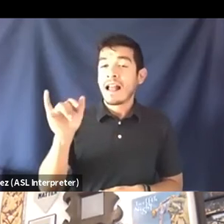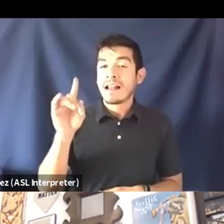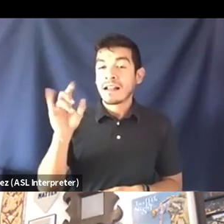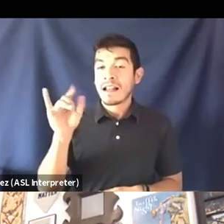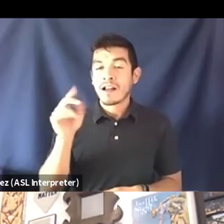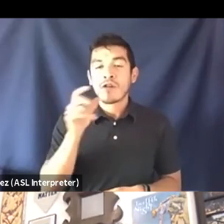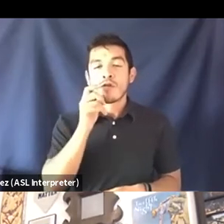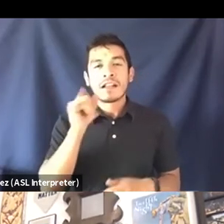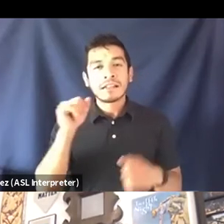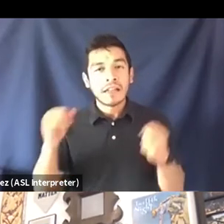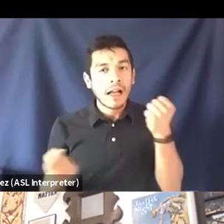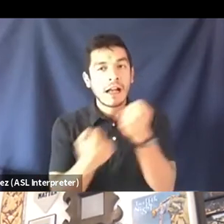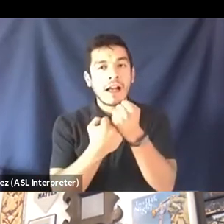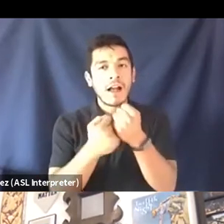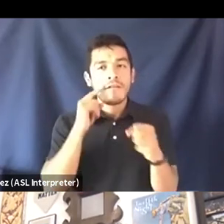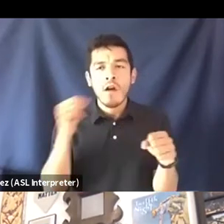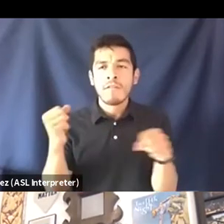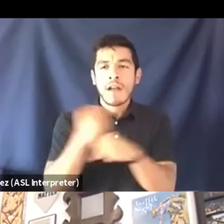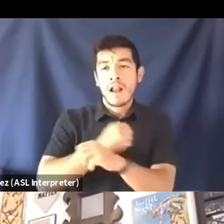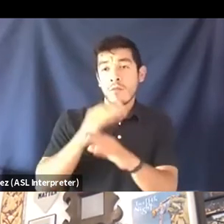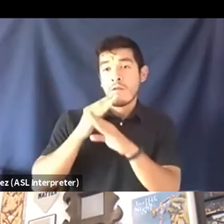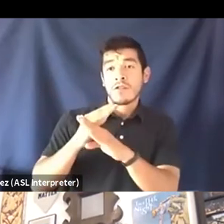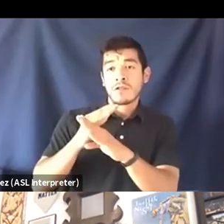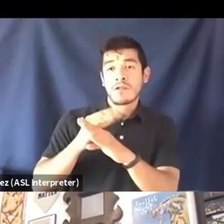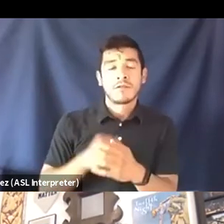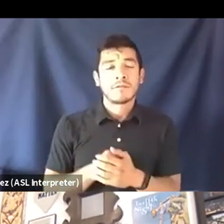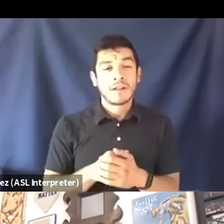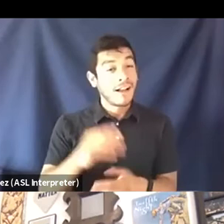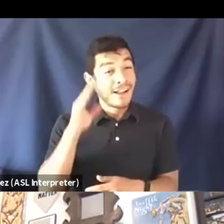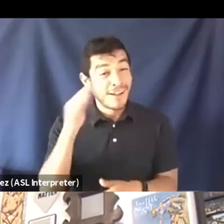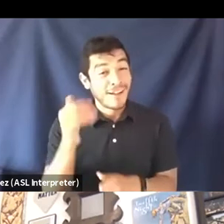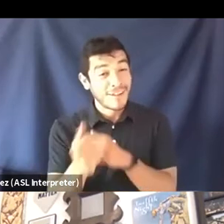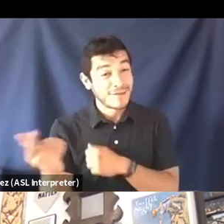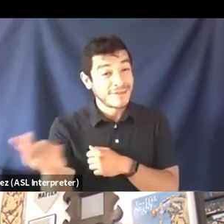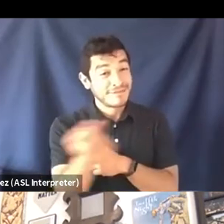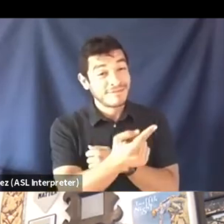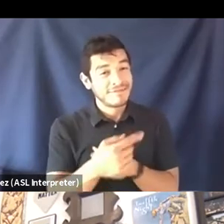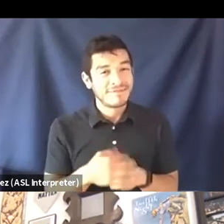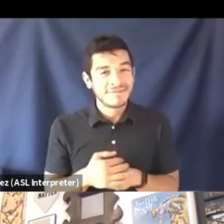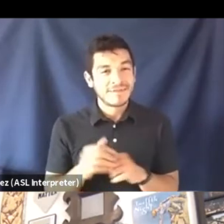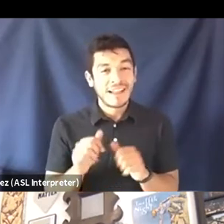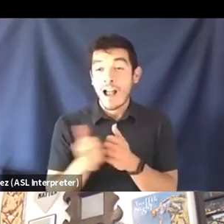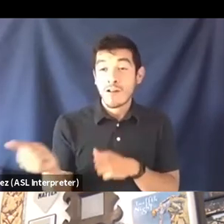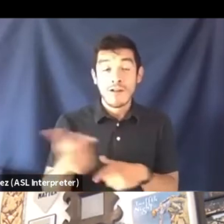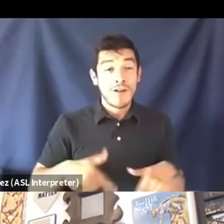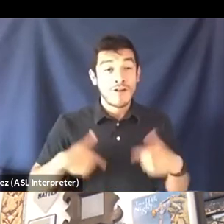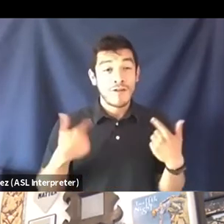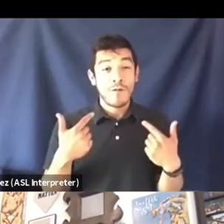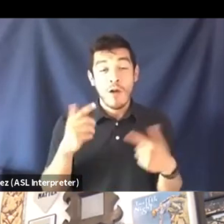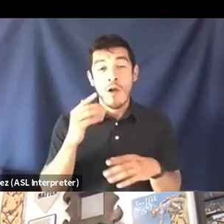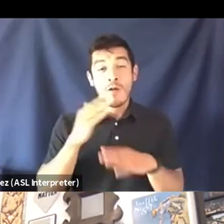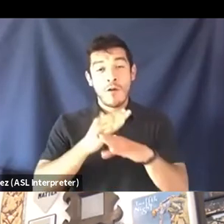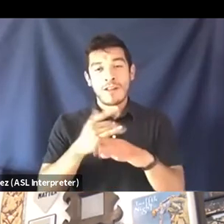an advocate for violence prevention. Hello, everybody. How is everybody surviving quarantine at the moment?